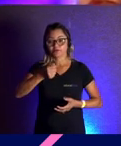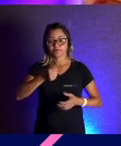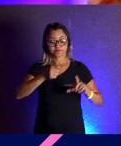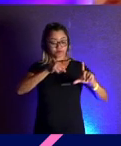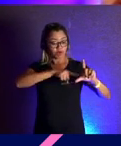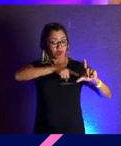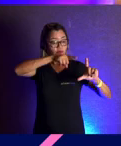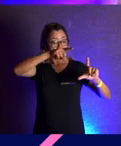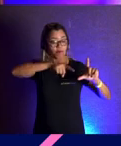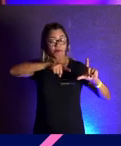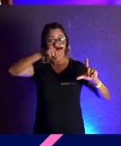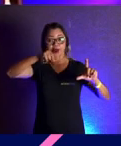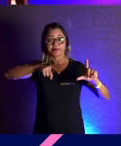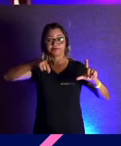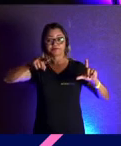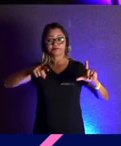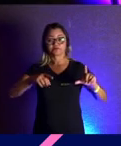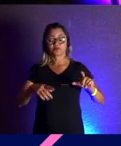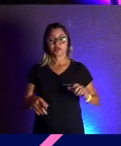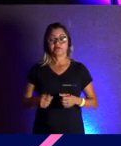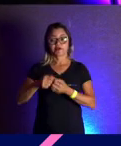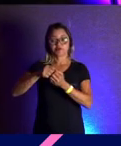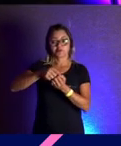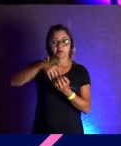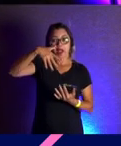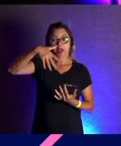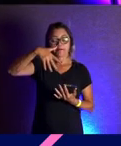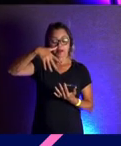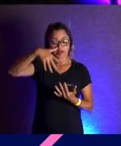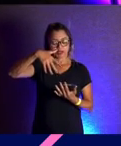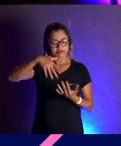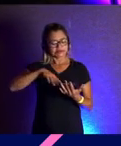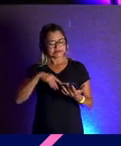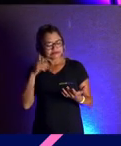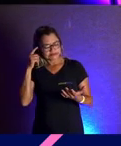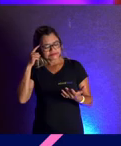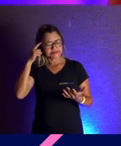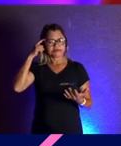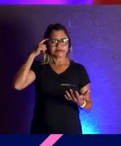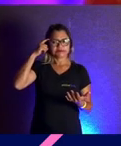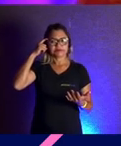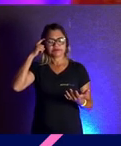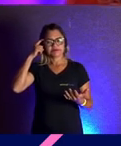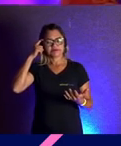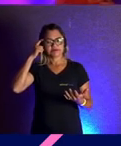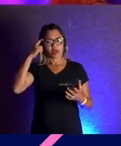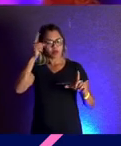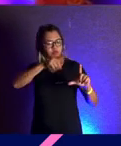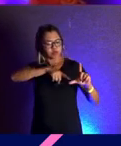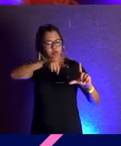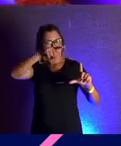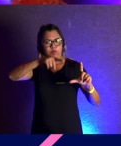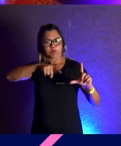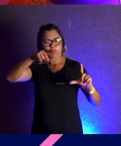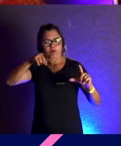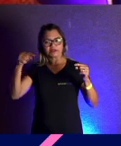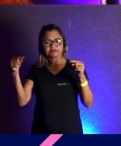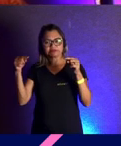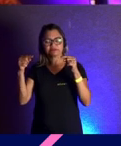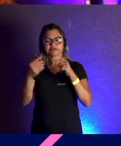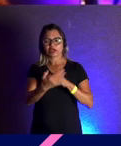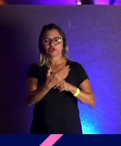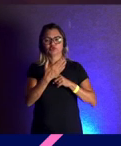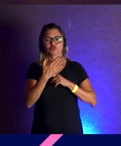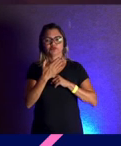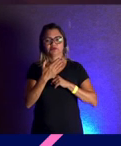story. So we make a graph or a map or something. Okay. But what if the graph or the map actually helps you to do the reporting for the qualitative